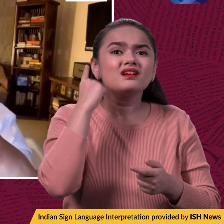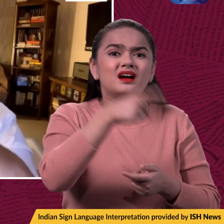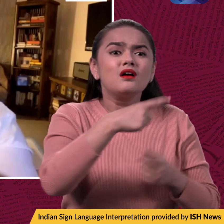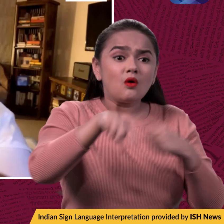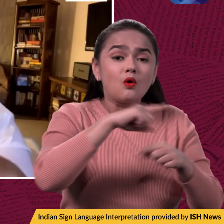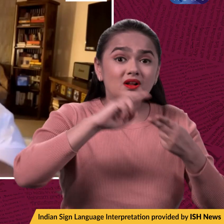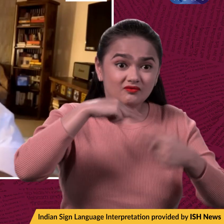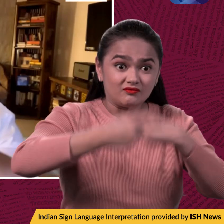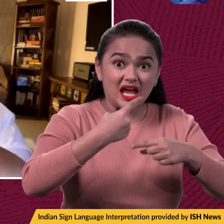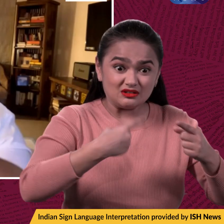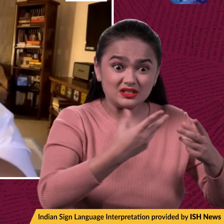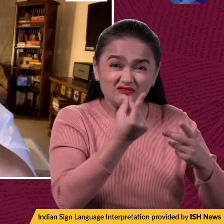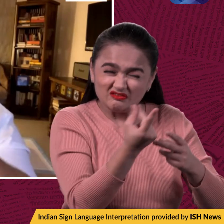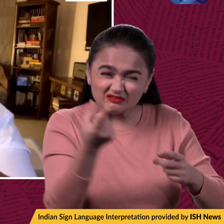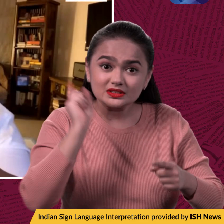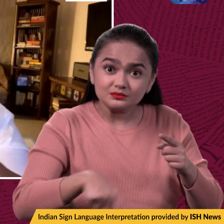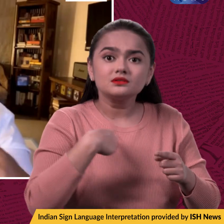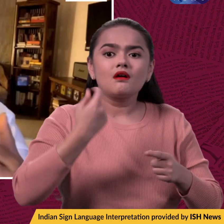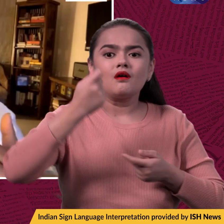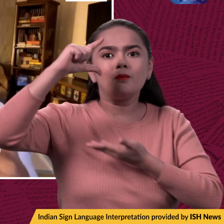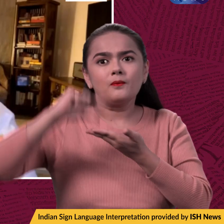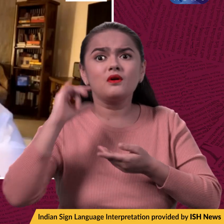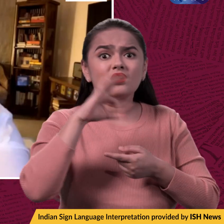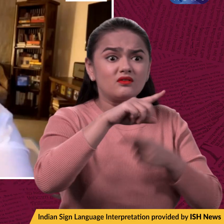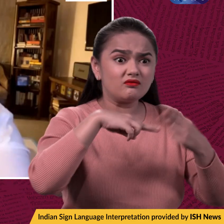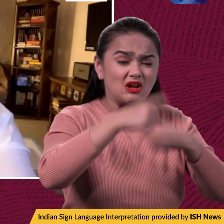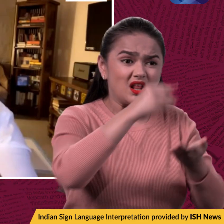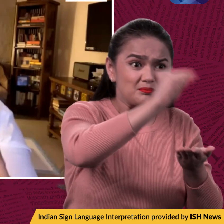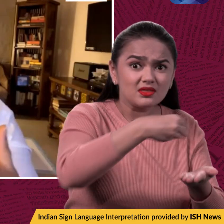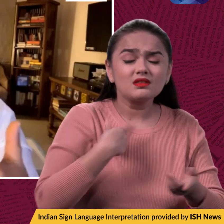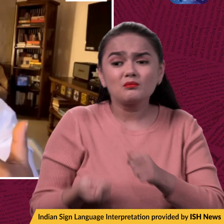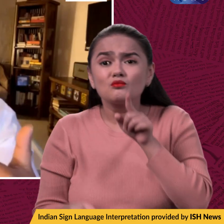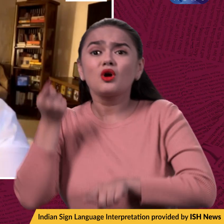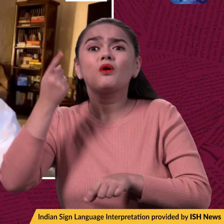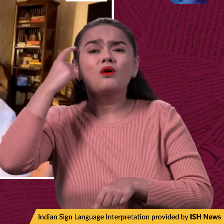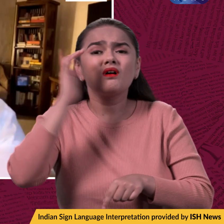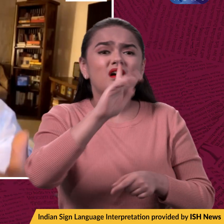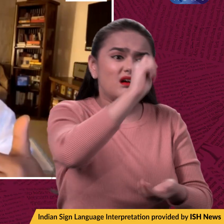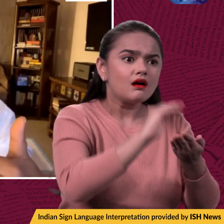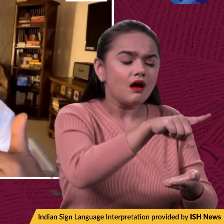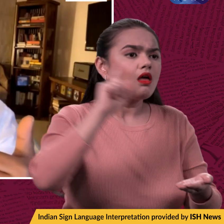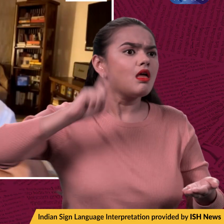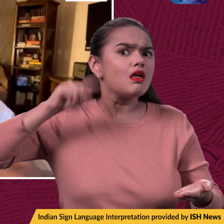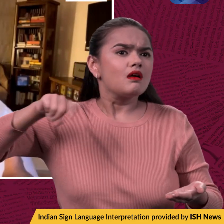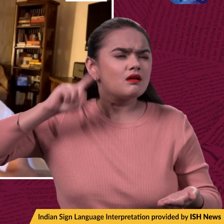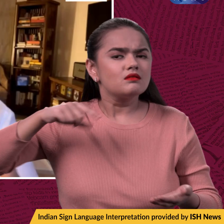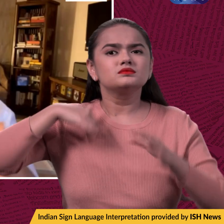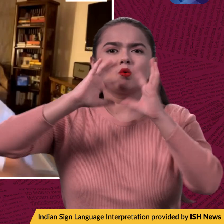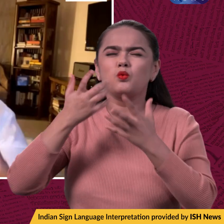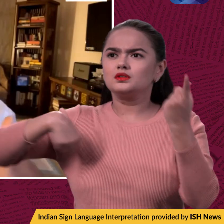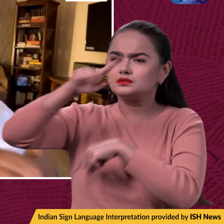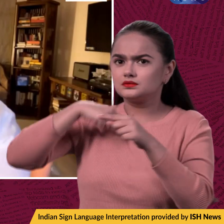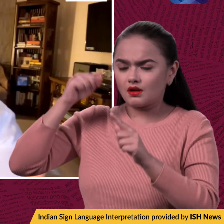and decide how much they want to produce, and by reducing production, they have managed to keep the prices of global